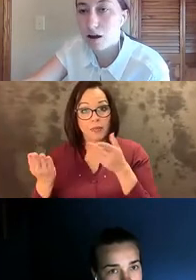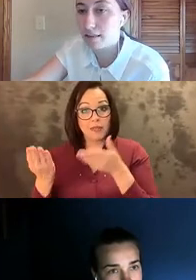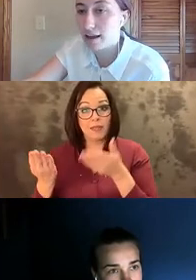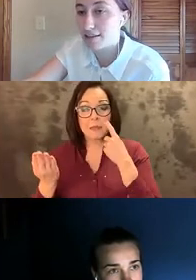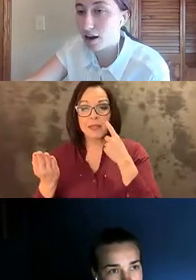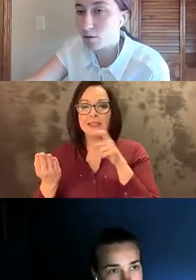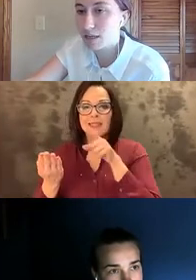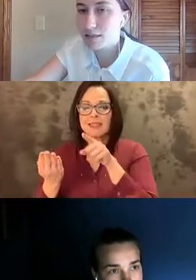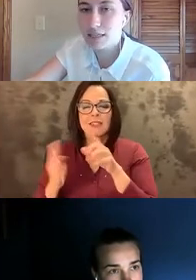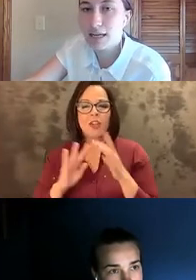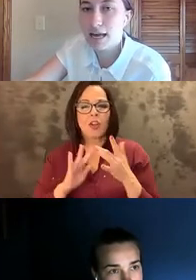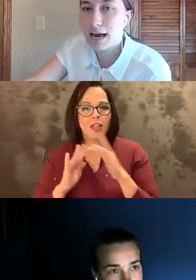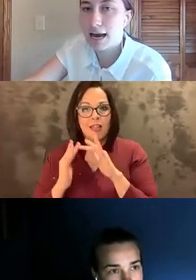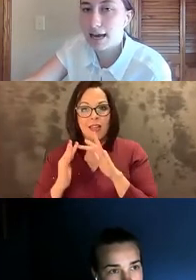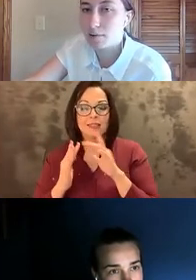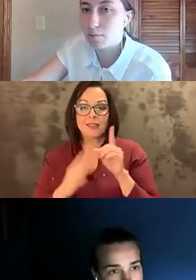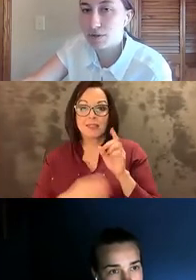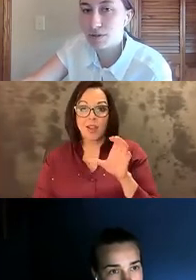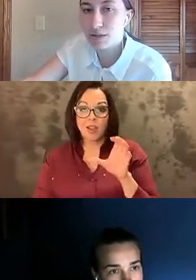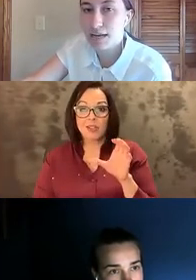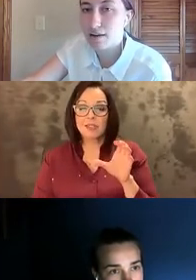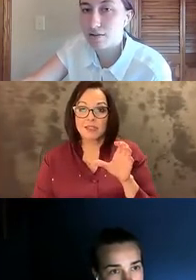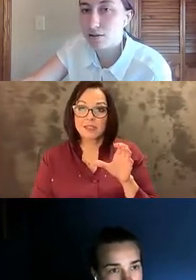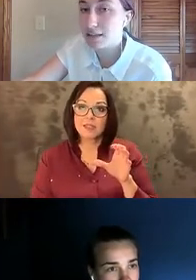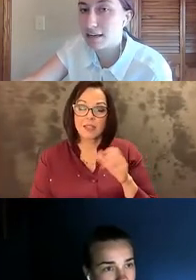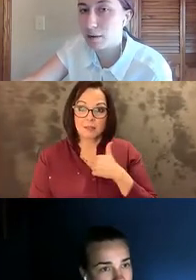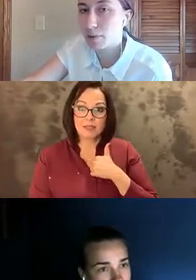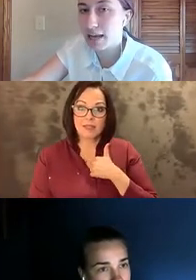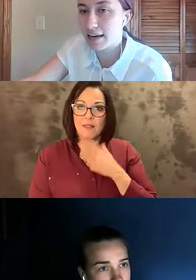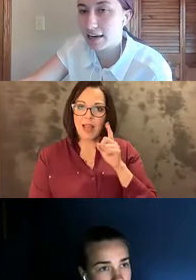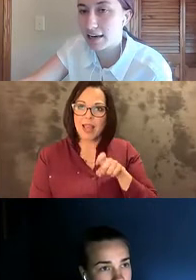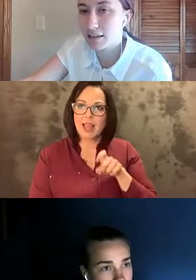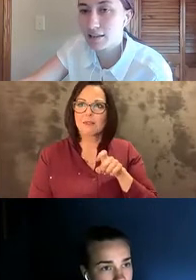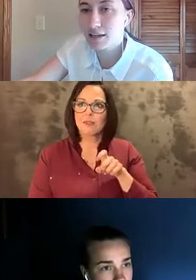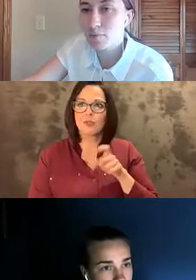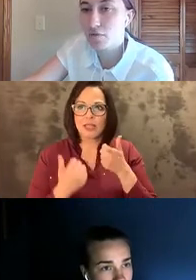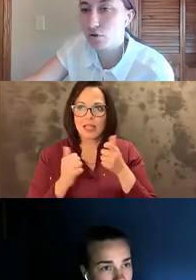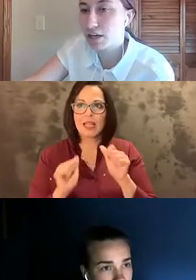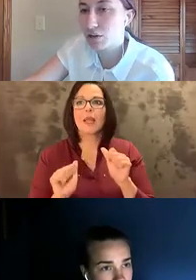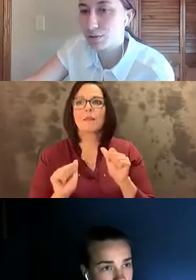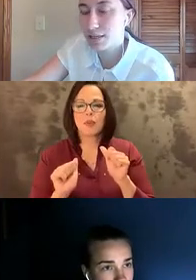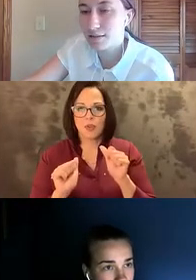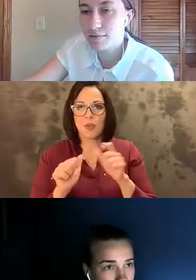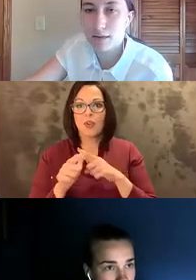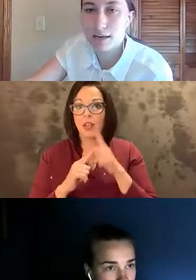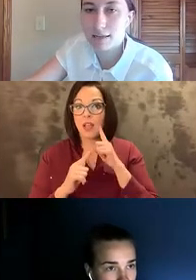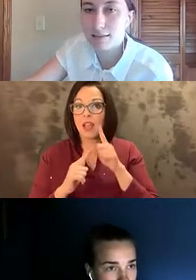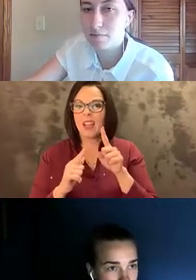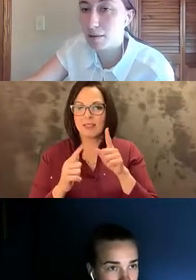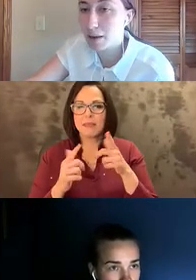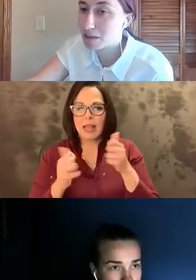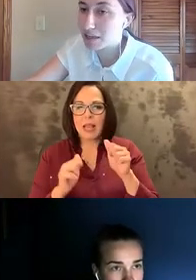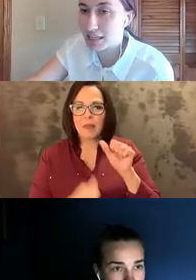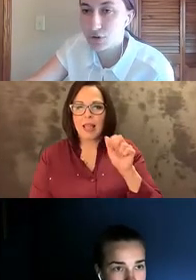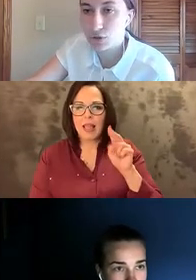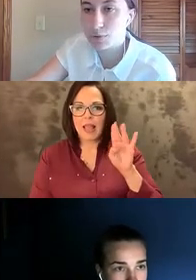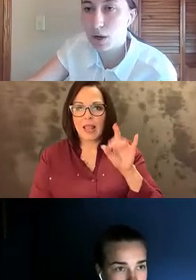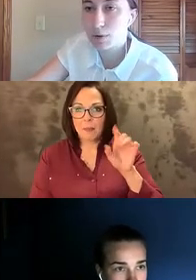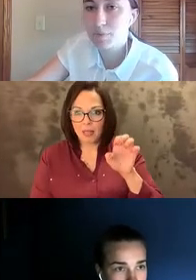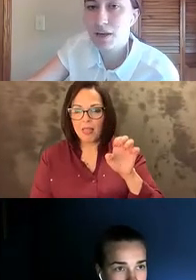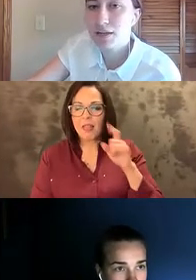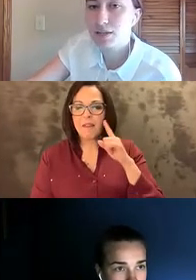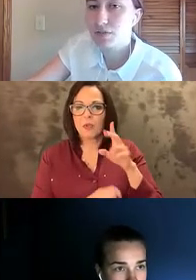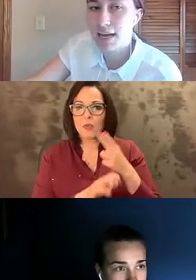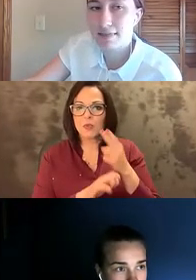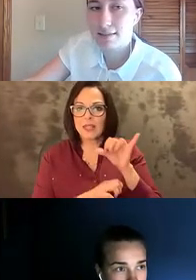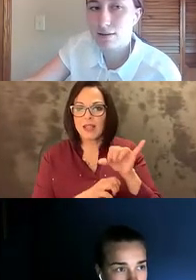an online document, I personally have to click Enable Editing before I can use it. And that might be the case for you as